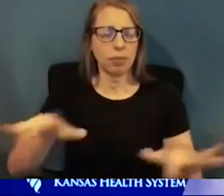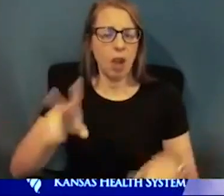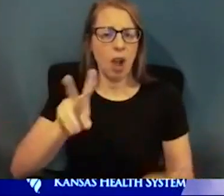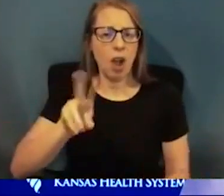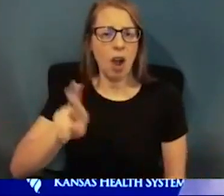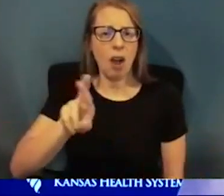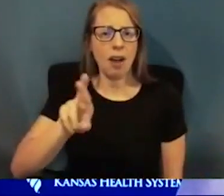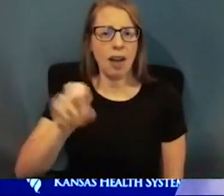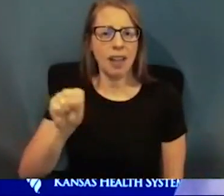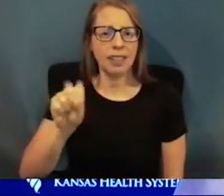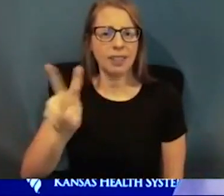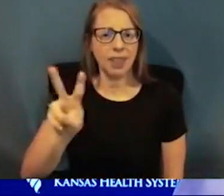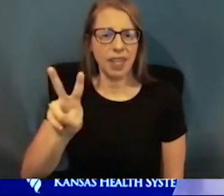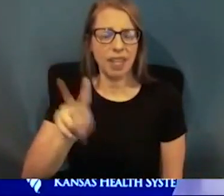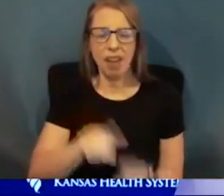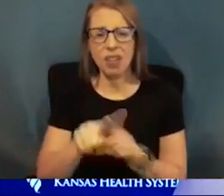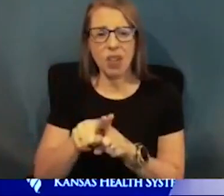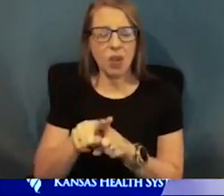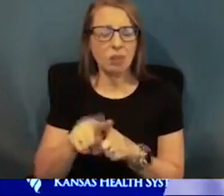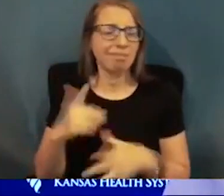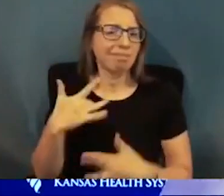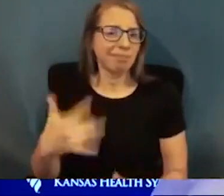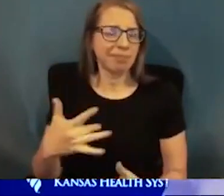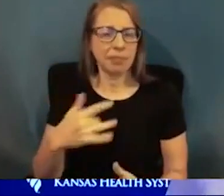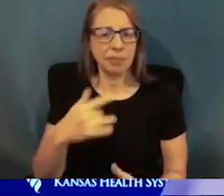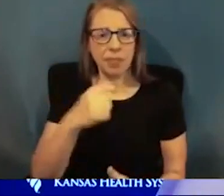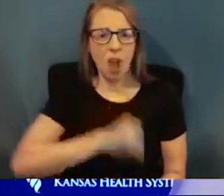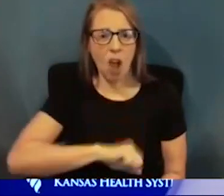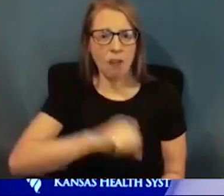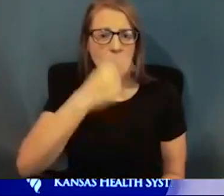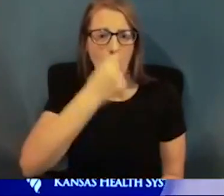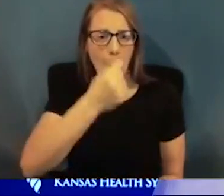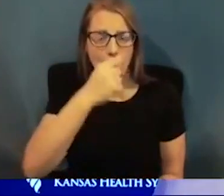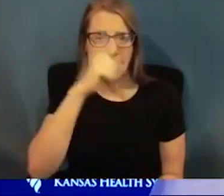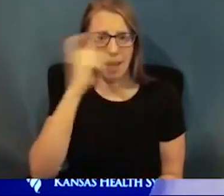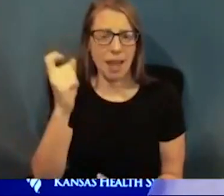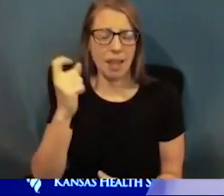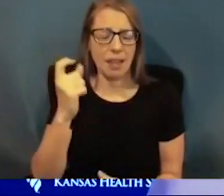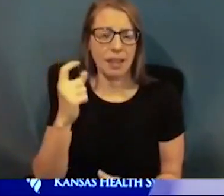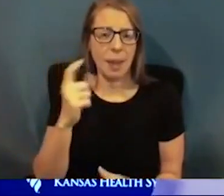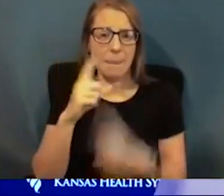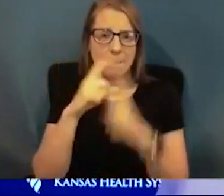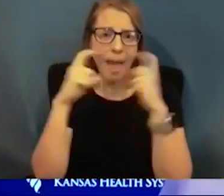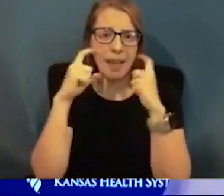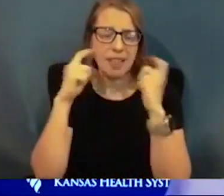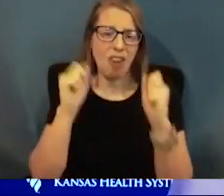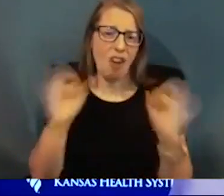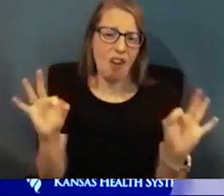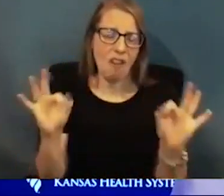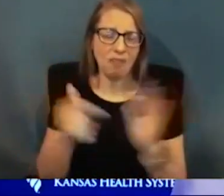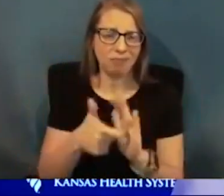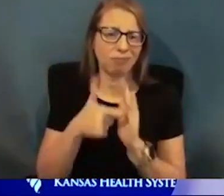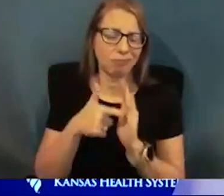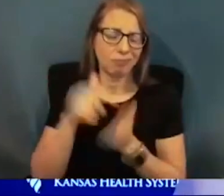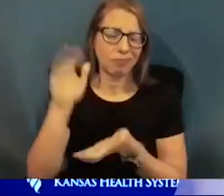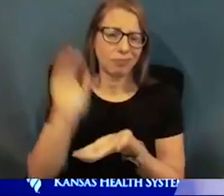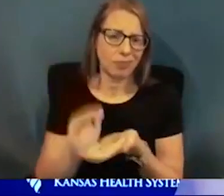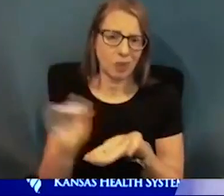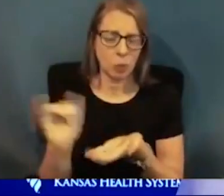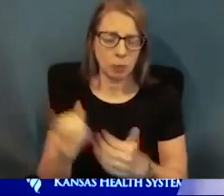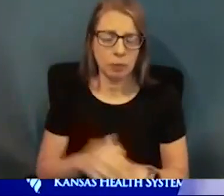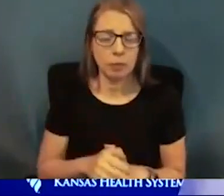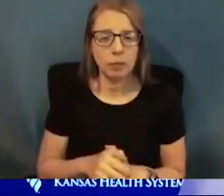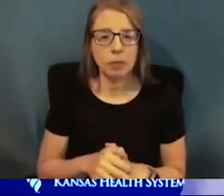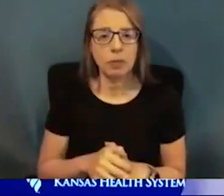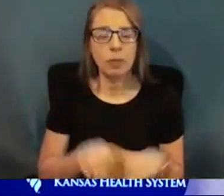common cough and cold viruses now, especially since we've reduced our masking. But we've also said that certainly if you